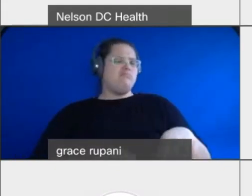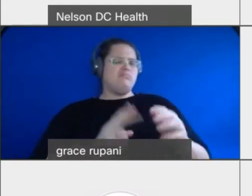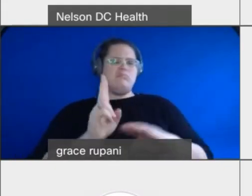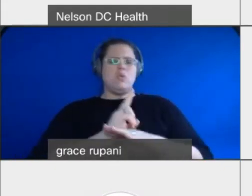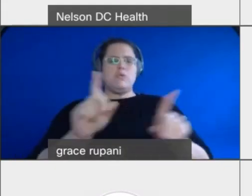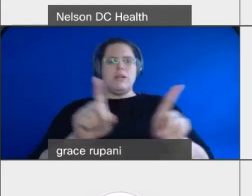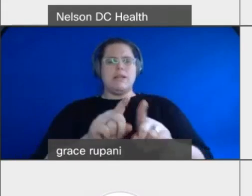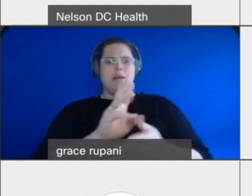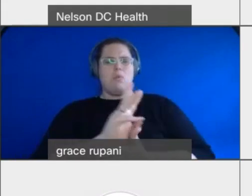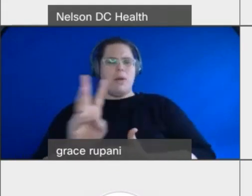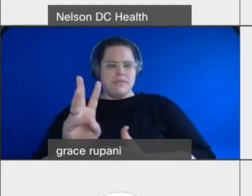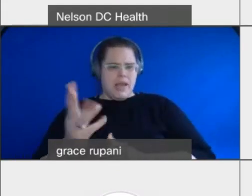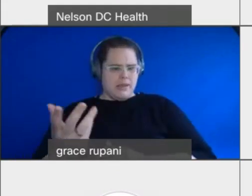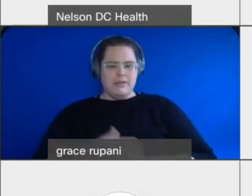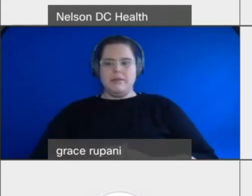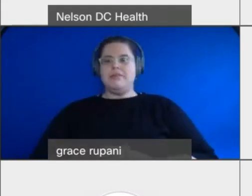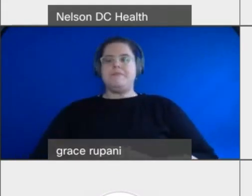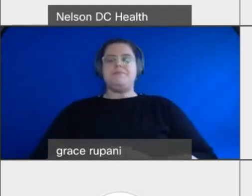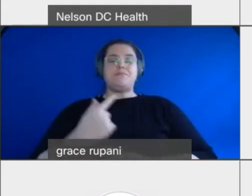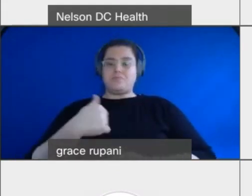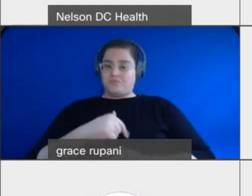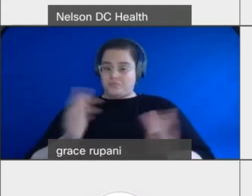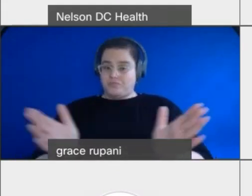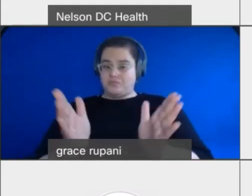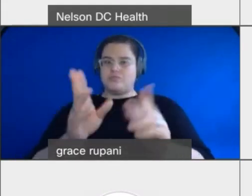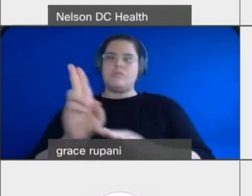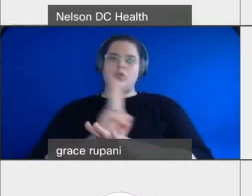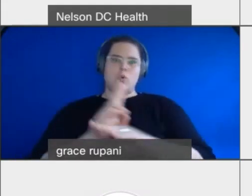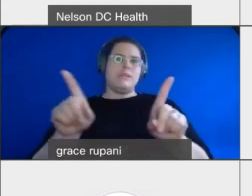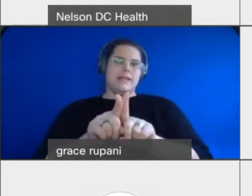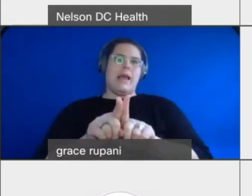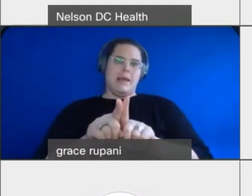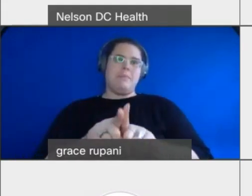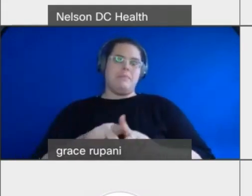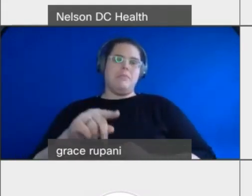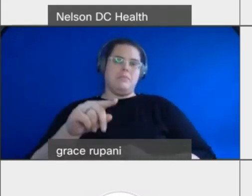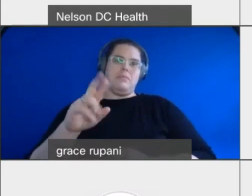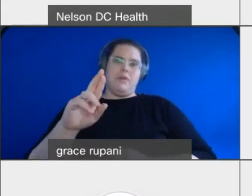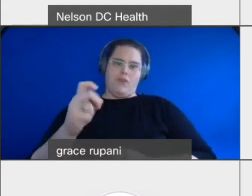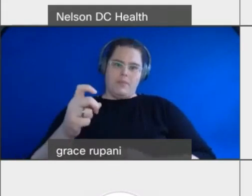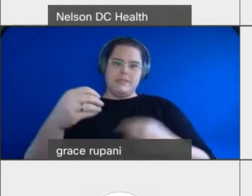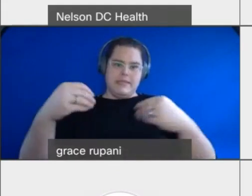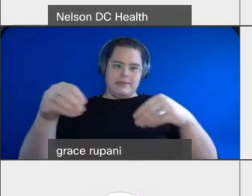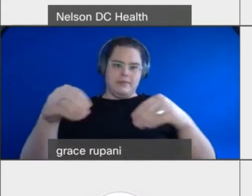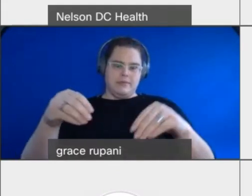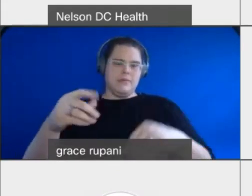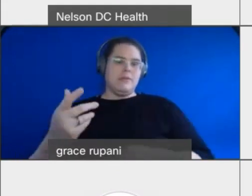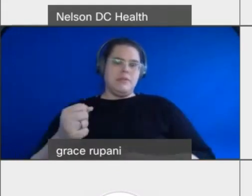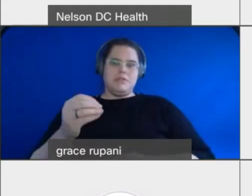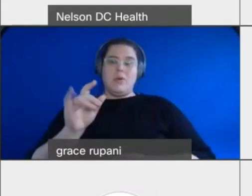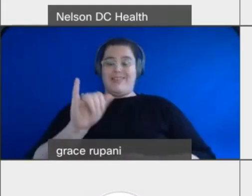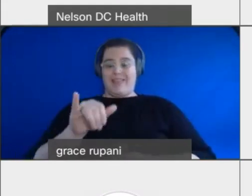they started with. I will say that this information was provided to us about a